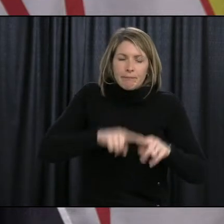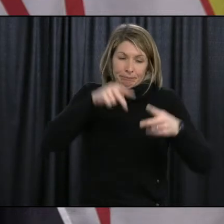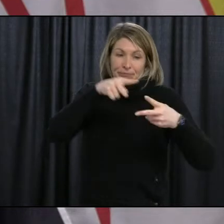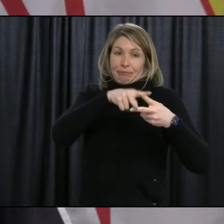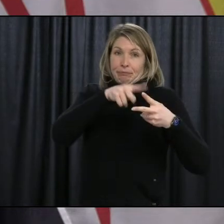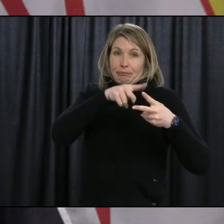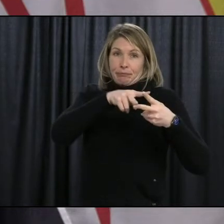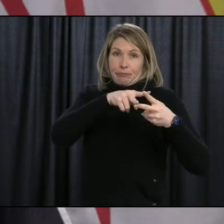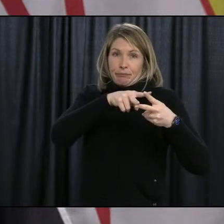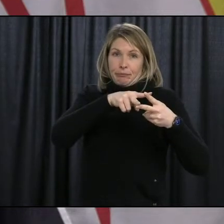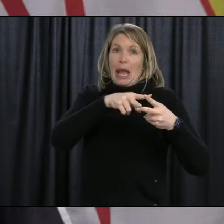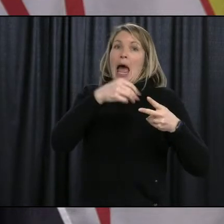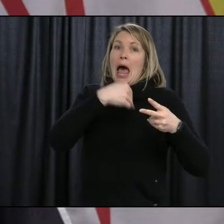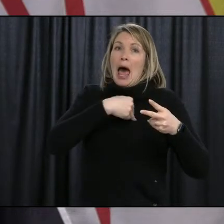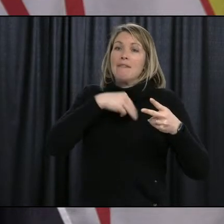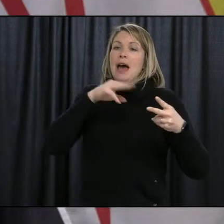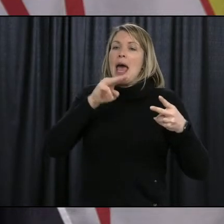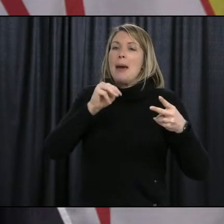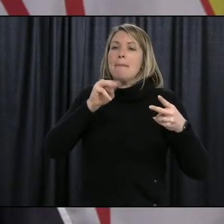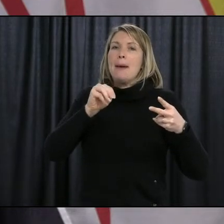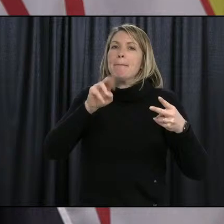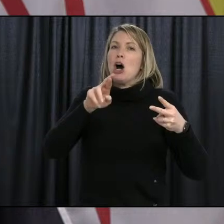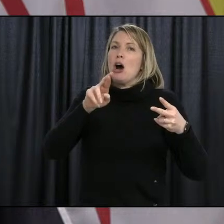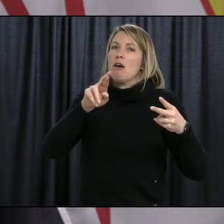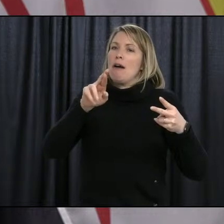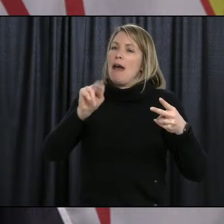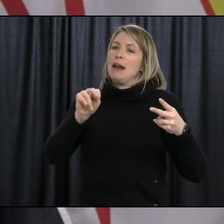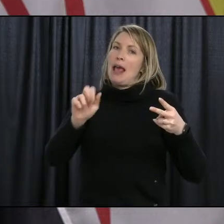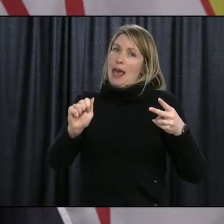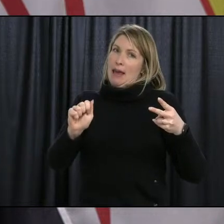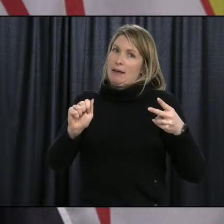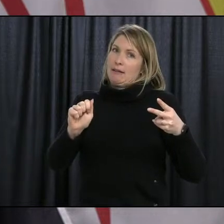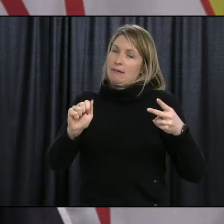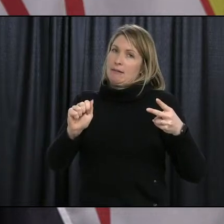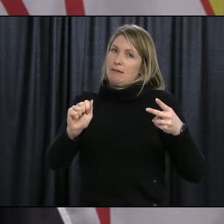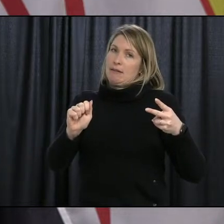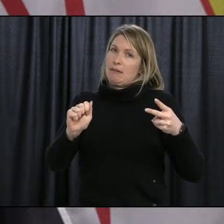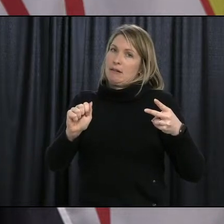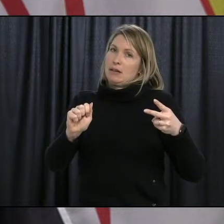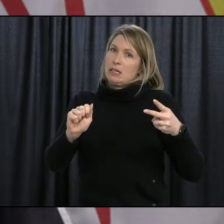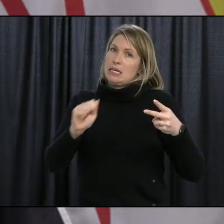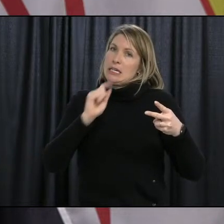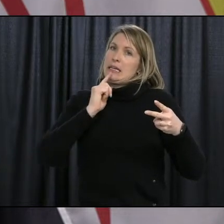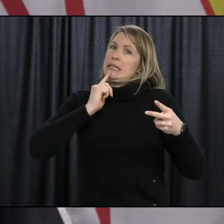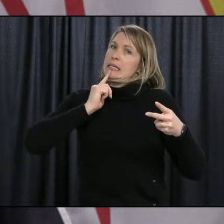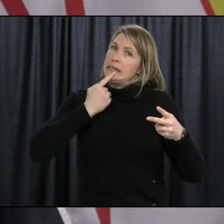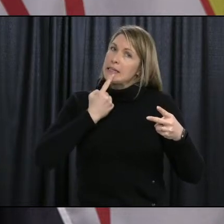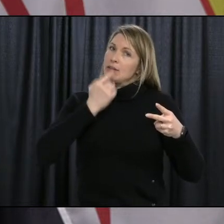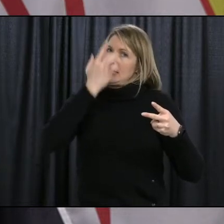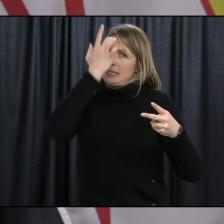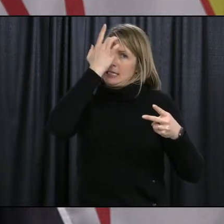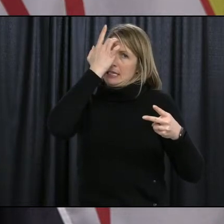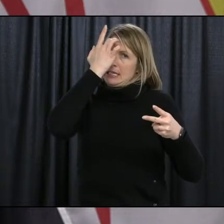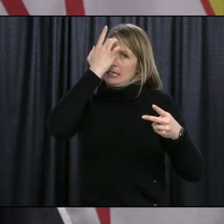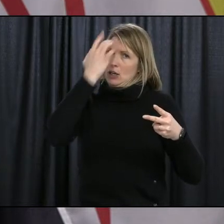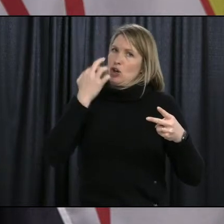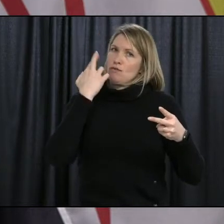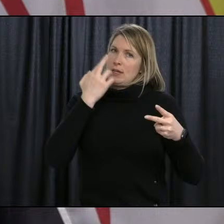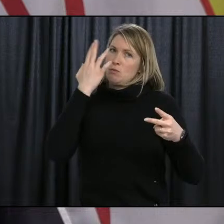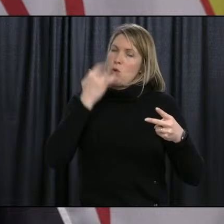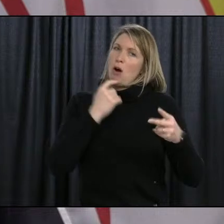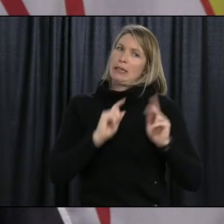use in those at greatest risk for severe disease, and that's still where we stand with it. So, that's why we're